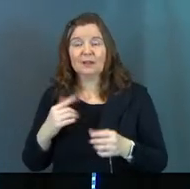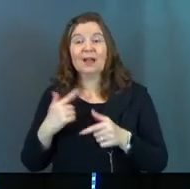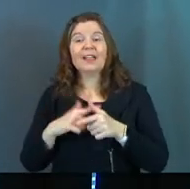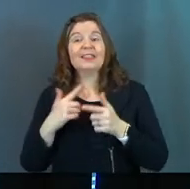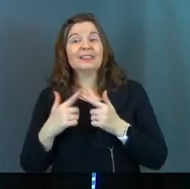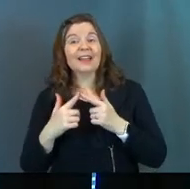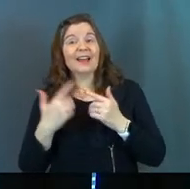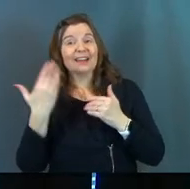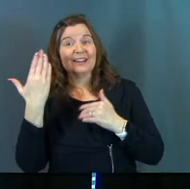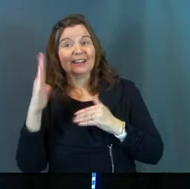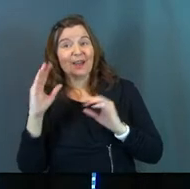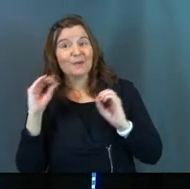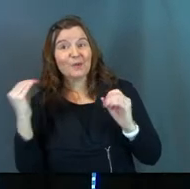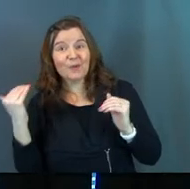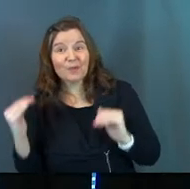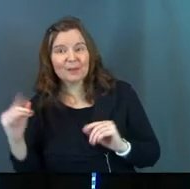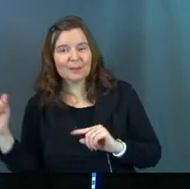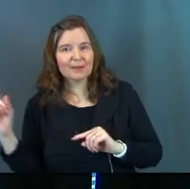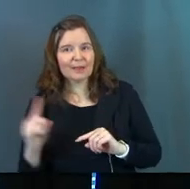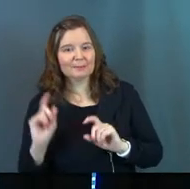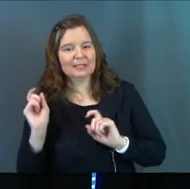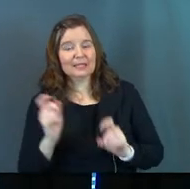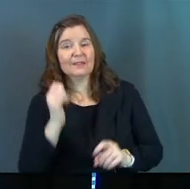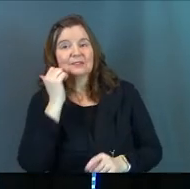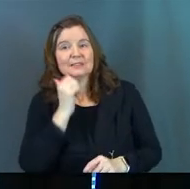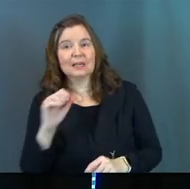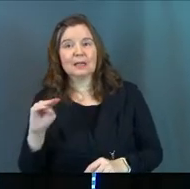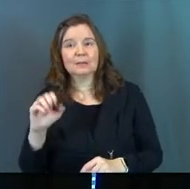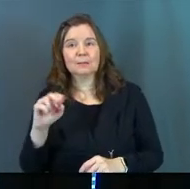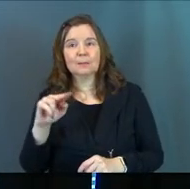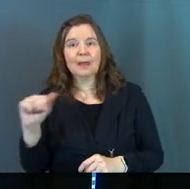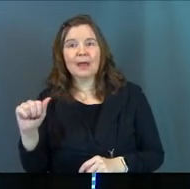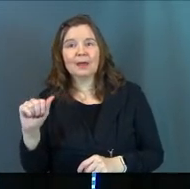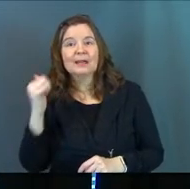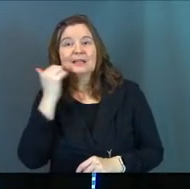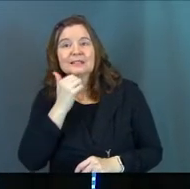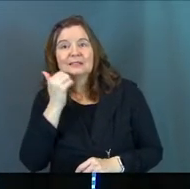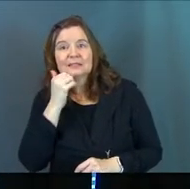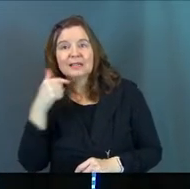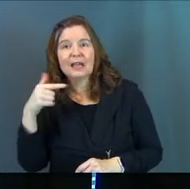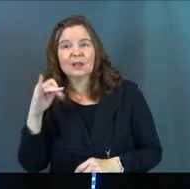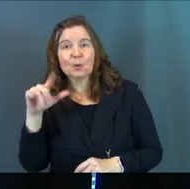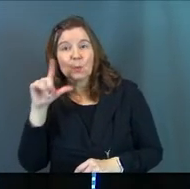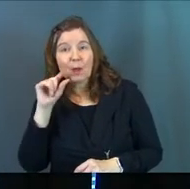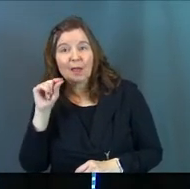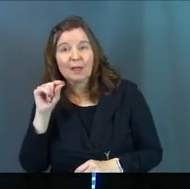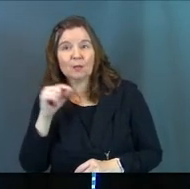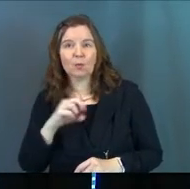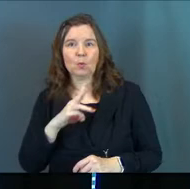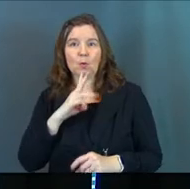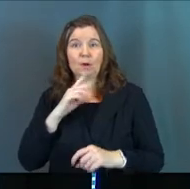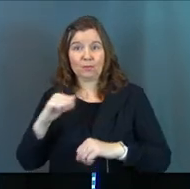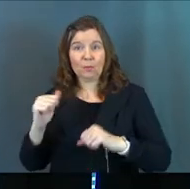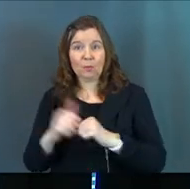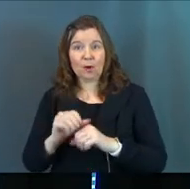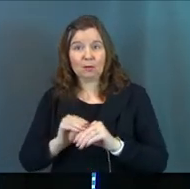our limitless God comes in, gives them daily manna, daily quail, water from the rock. Do you remember these stories?